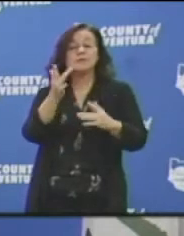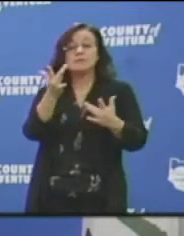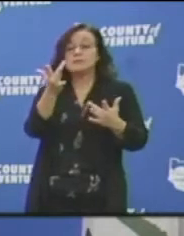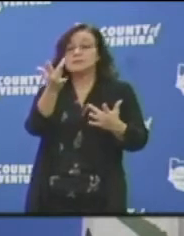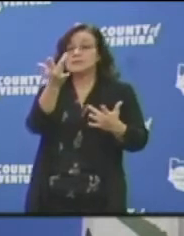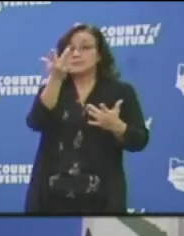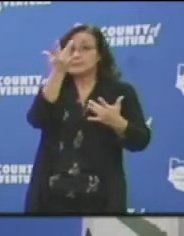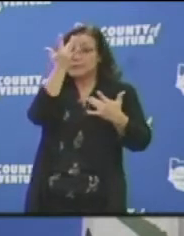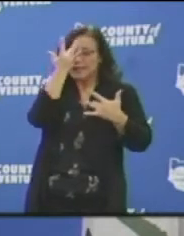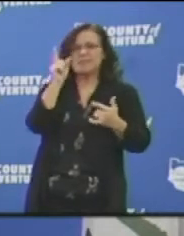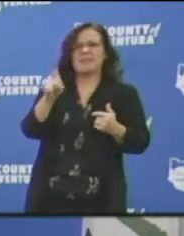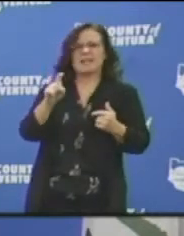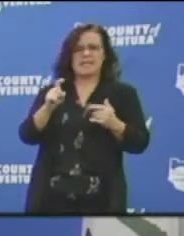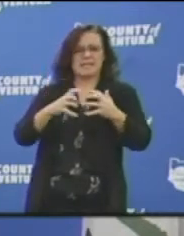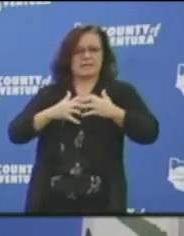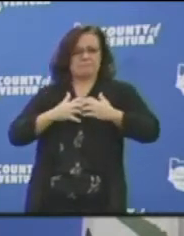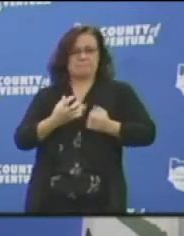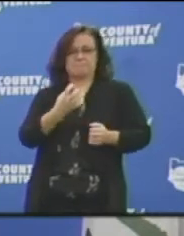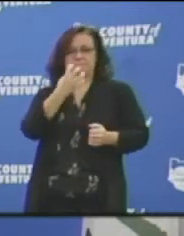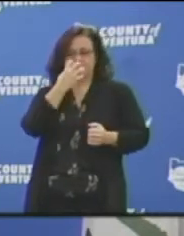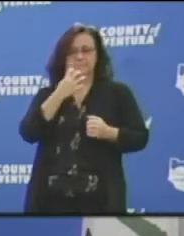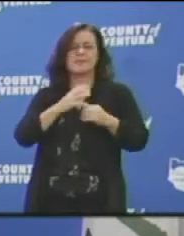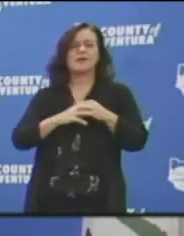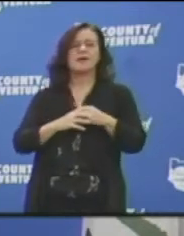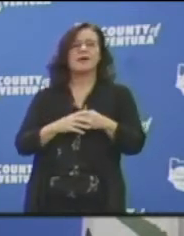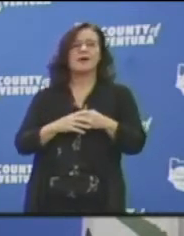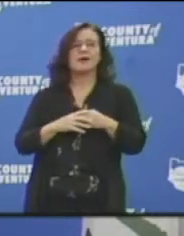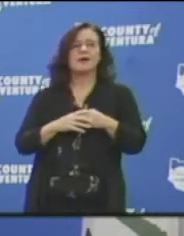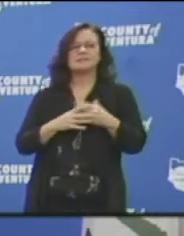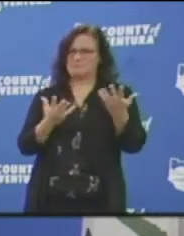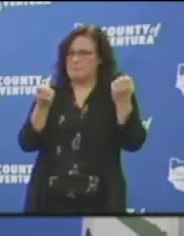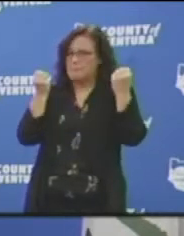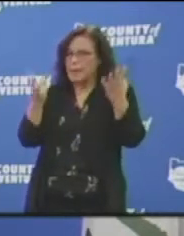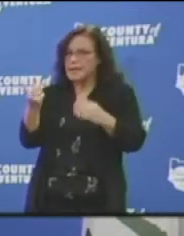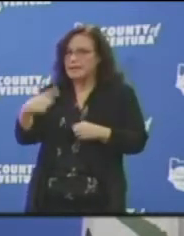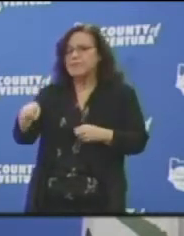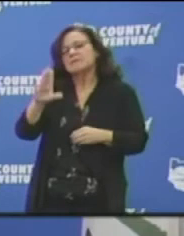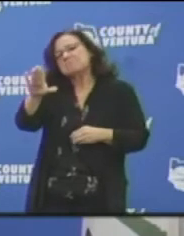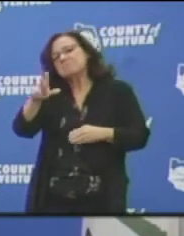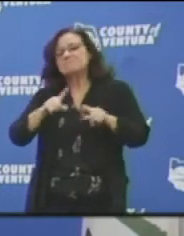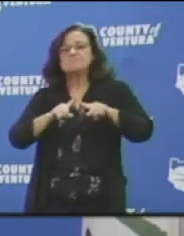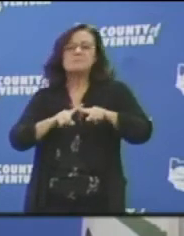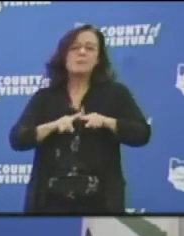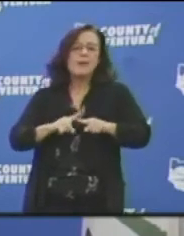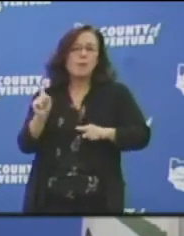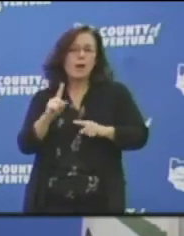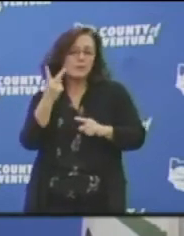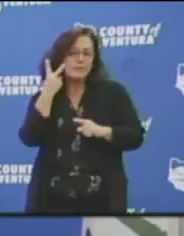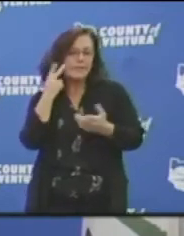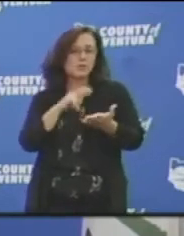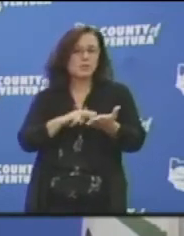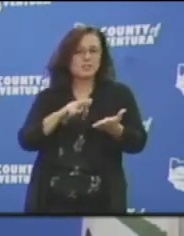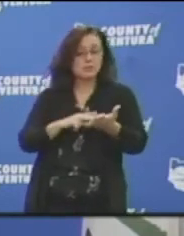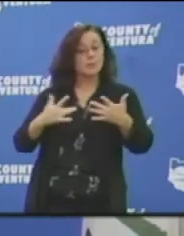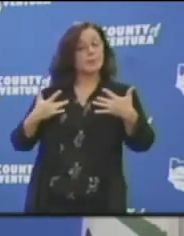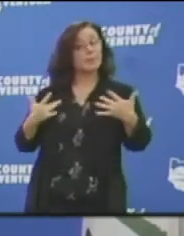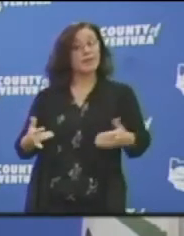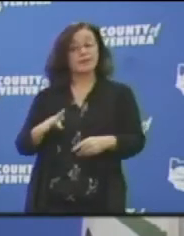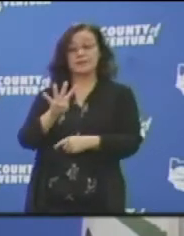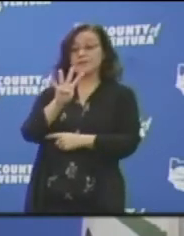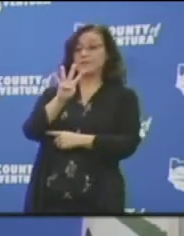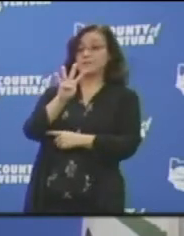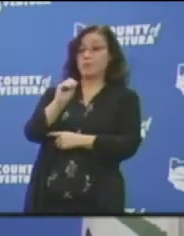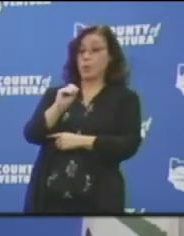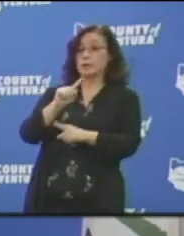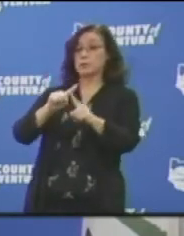a majority, depending on what you read and depending on where you practice, anywhere from 40 to 80% of